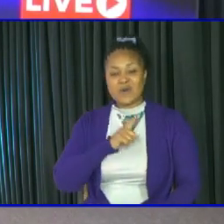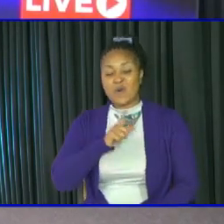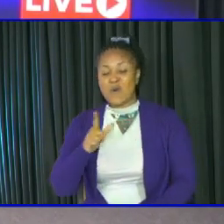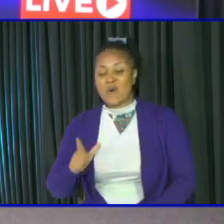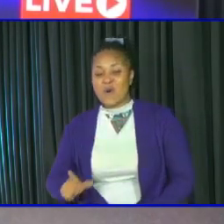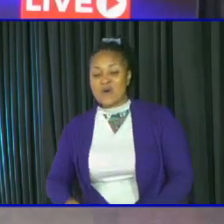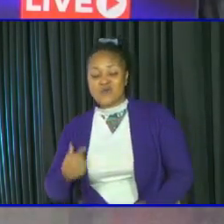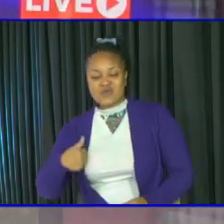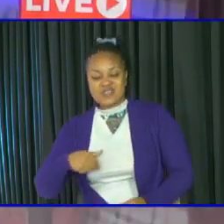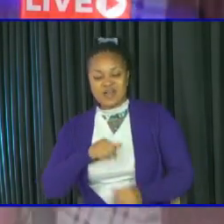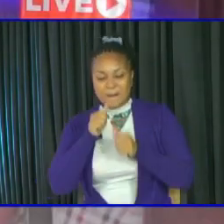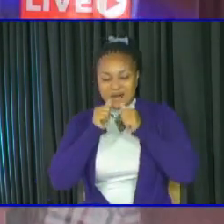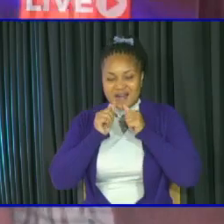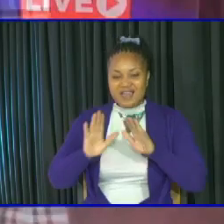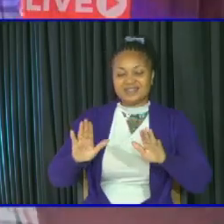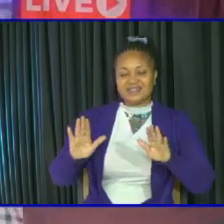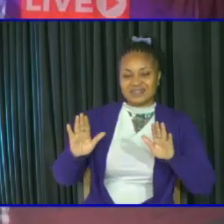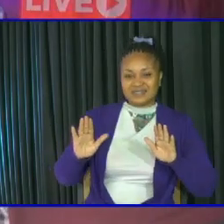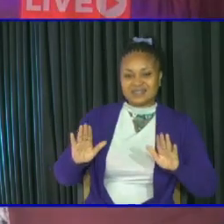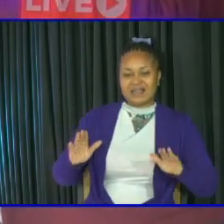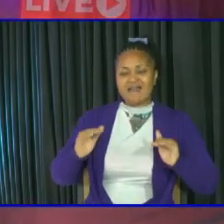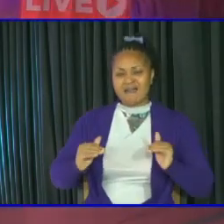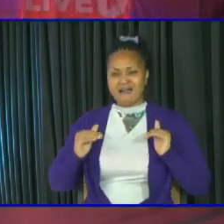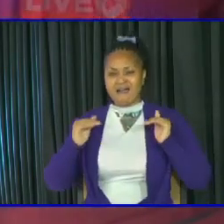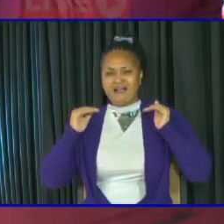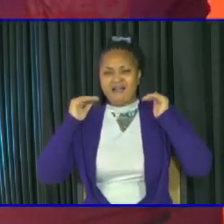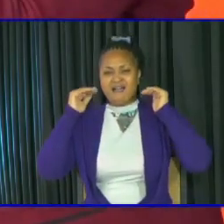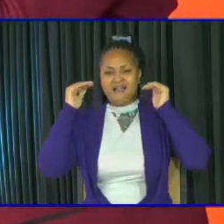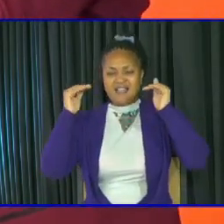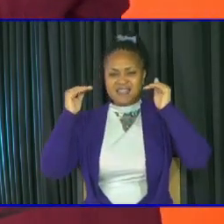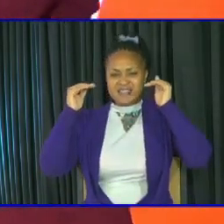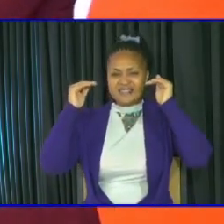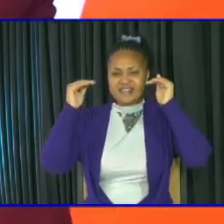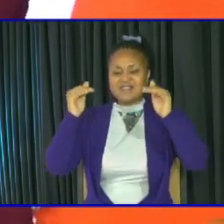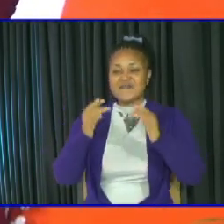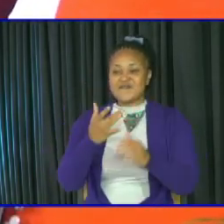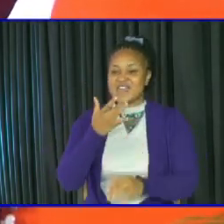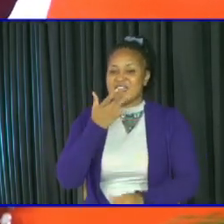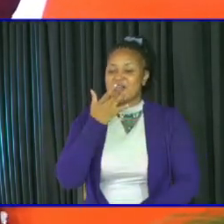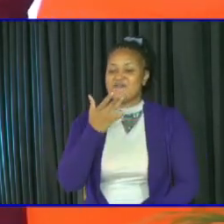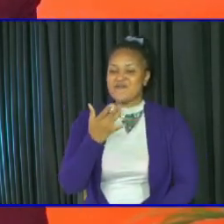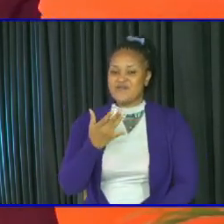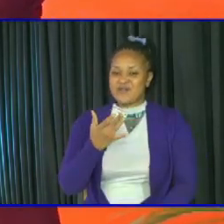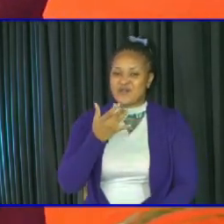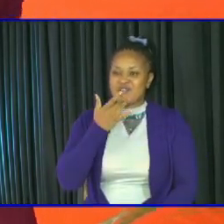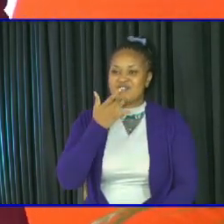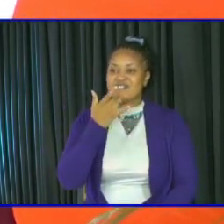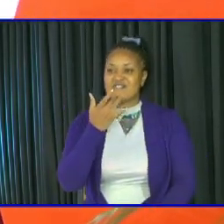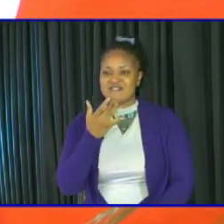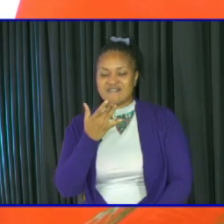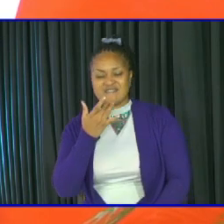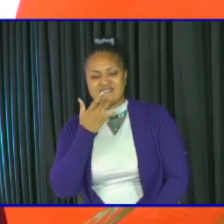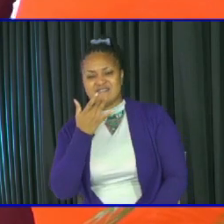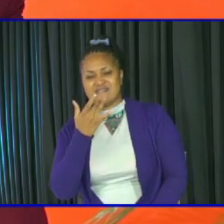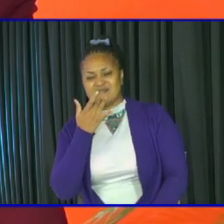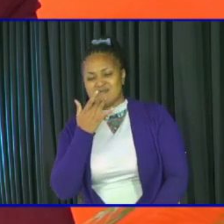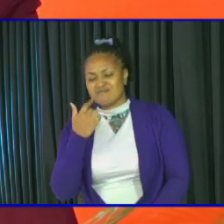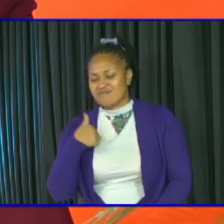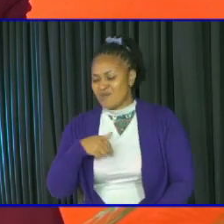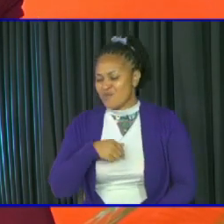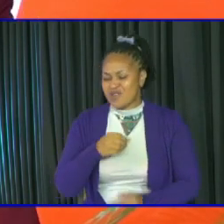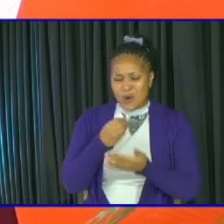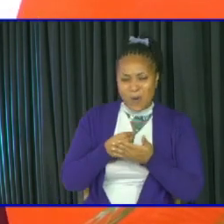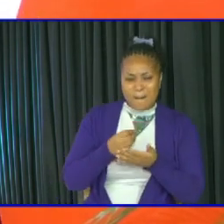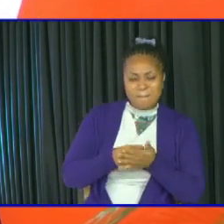we are blessed and highly favored. And we